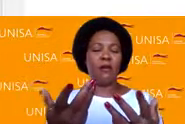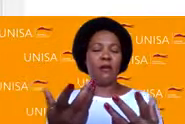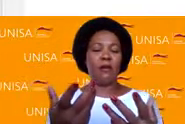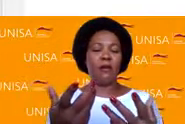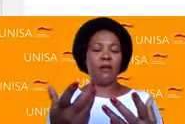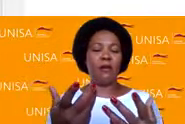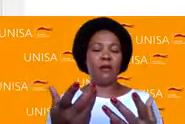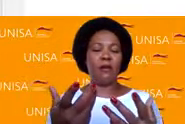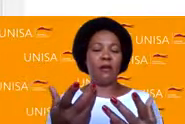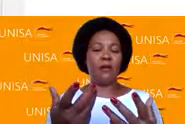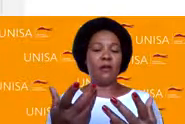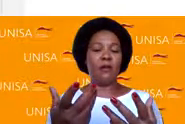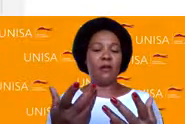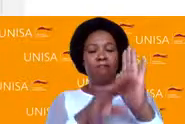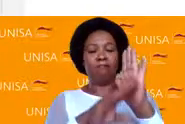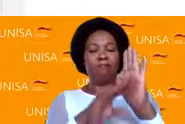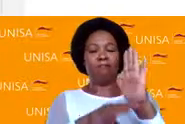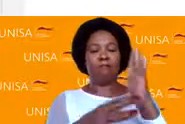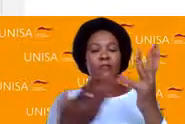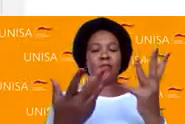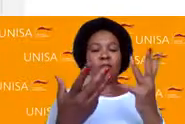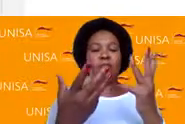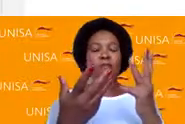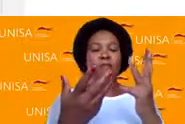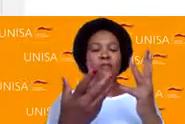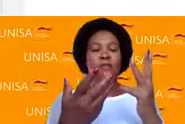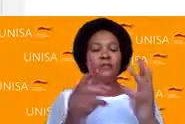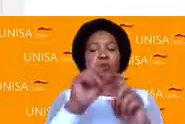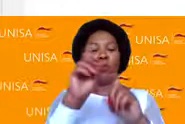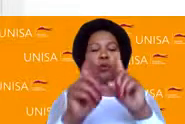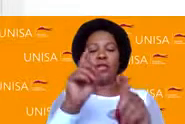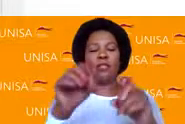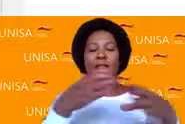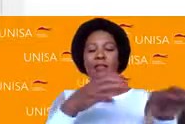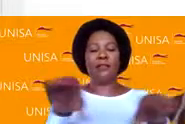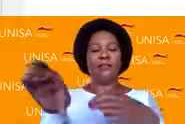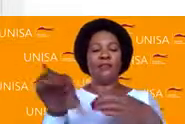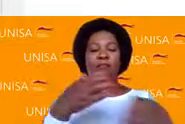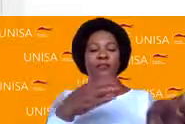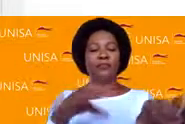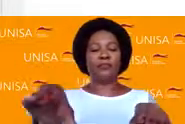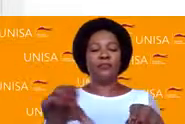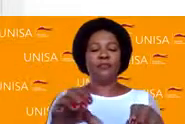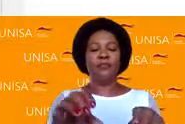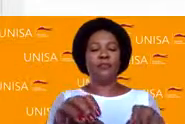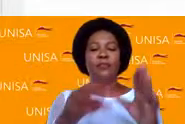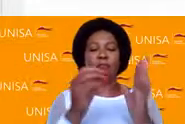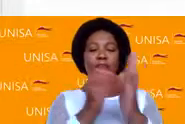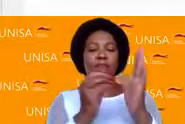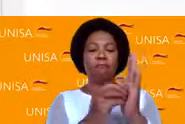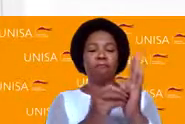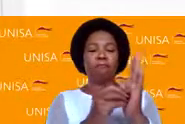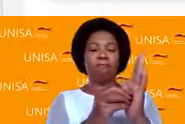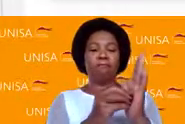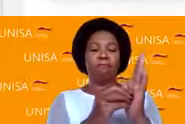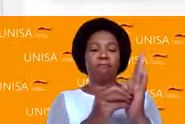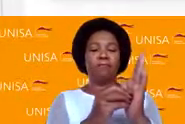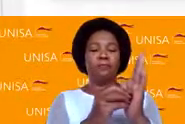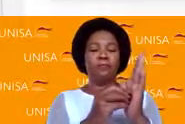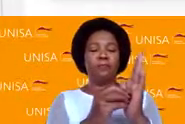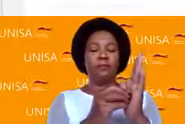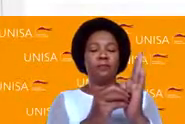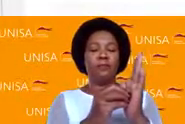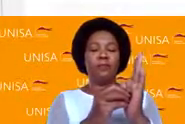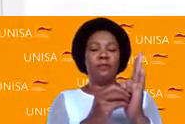go click on, for instance, the quiz activity, because they're scared if they click on it,